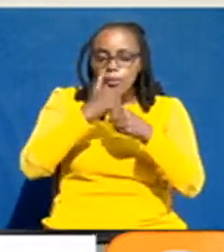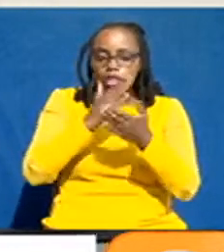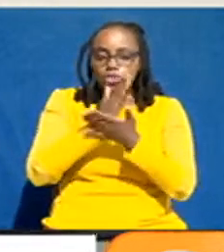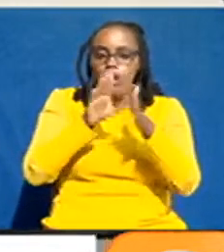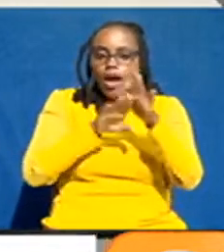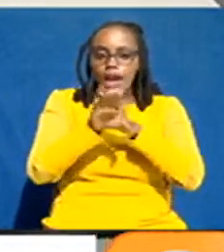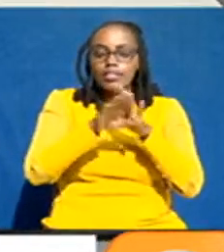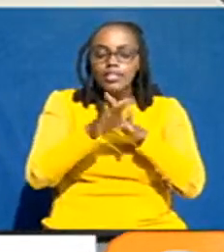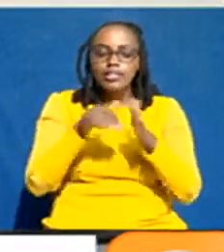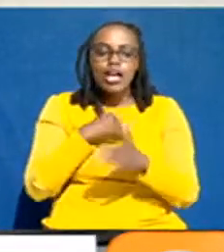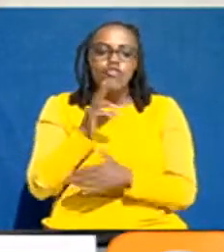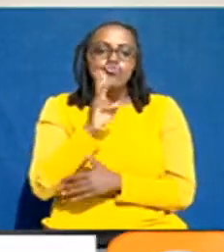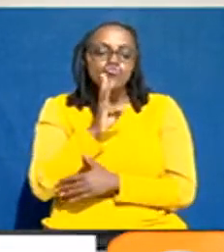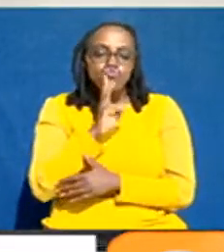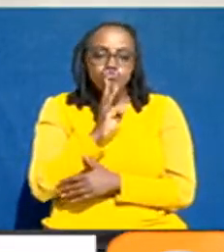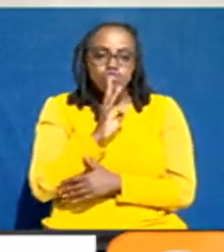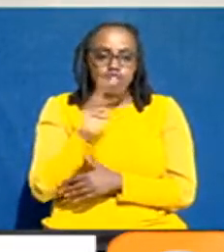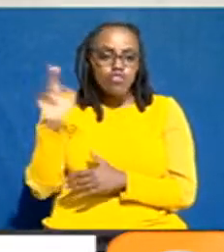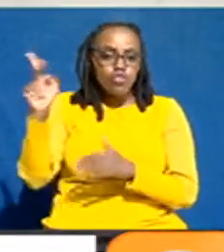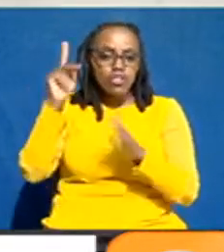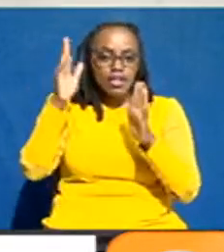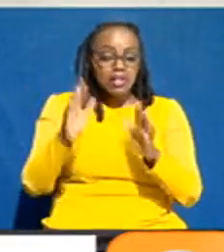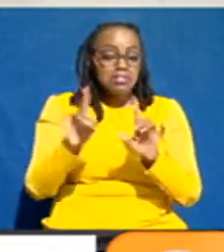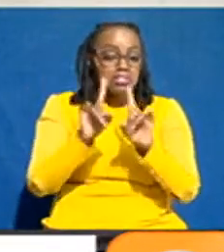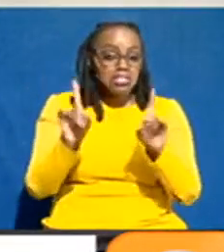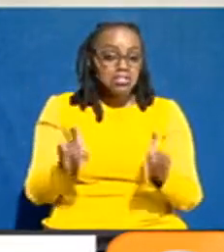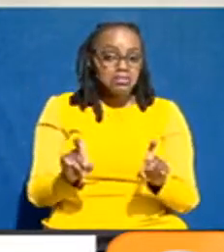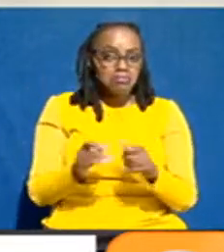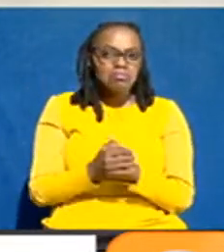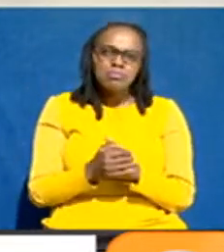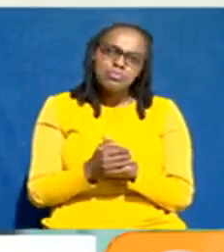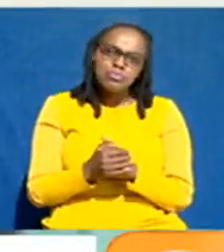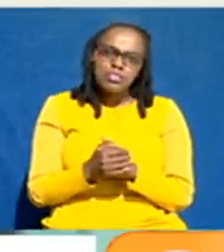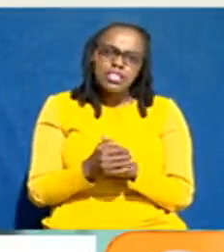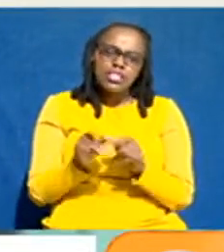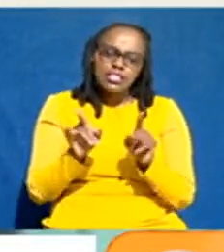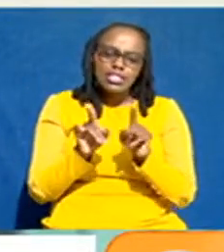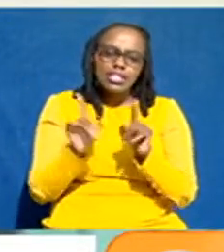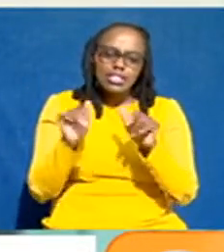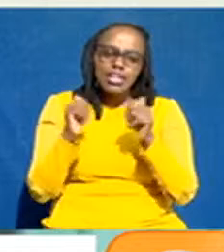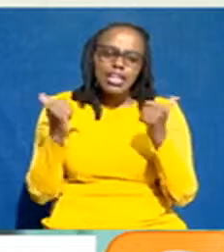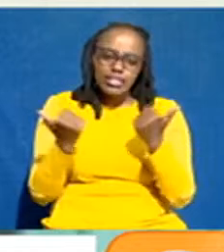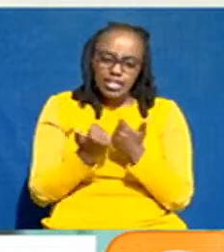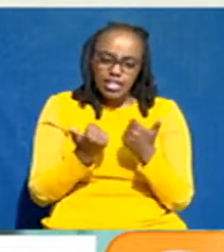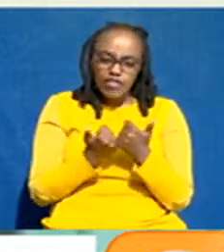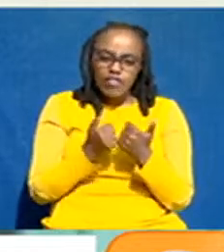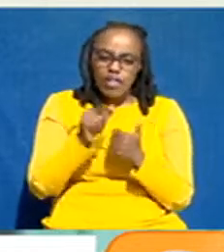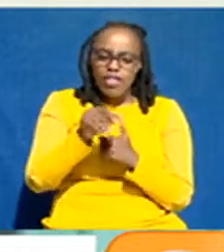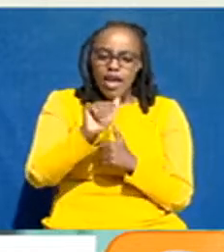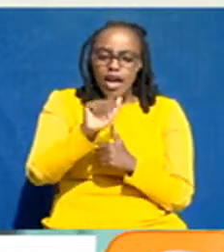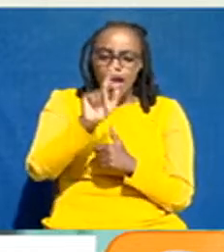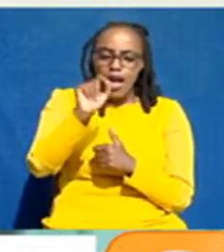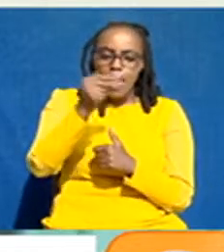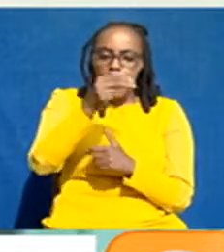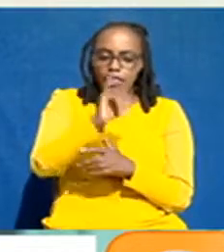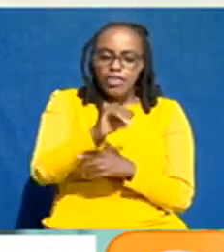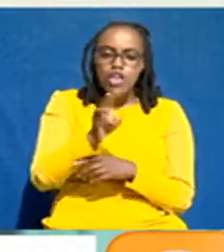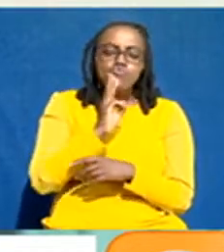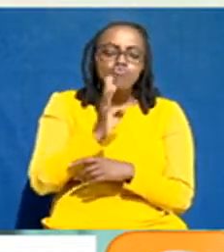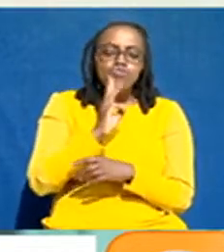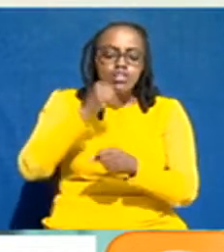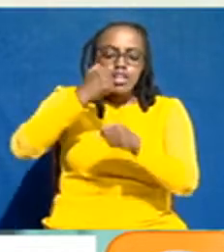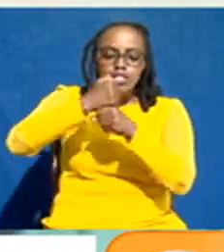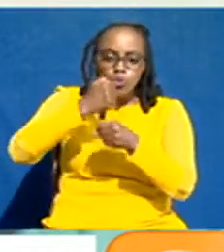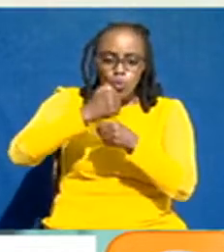to water for Kenyans? As an agency, Athi Water is working with various stakeholders to